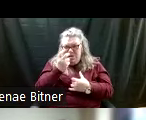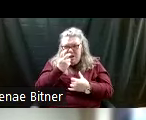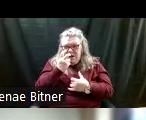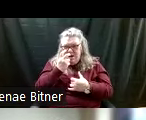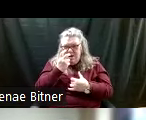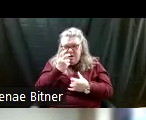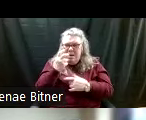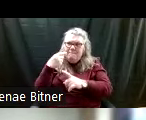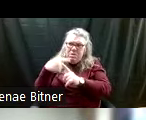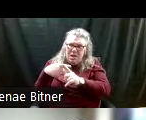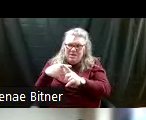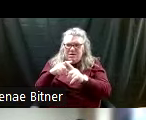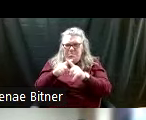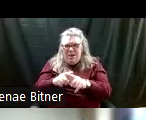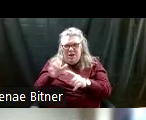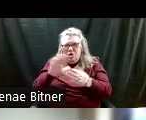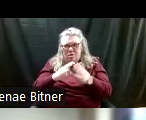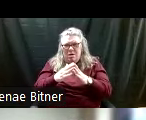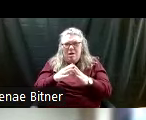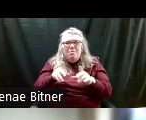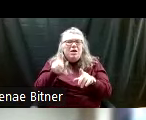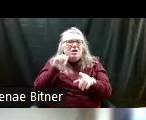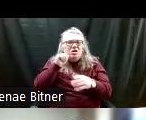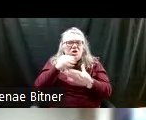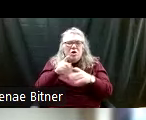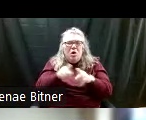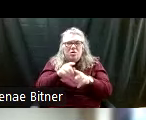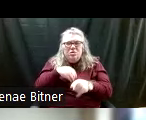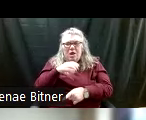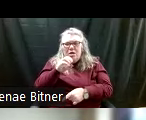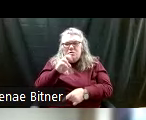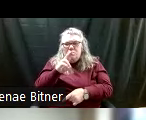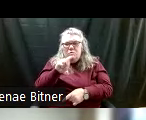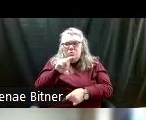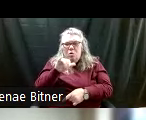guess plus, depending on your community. So my daughter also has cortical vision impairment.